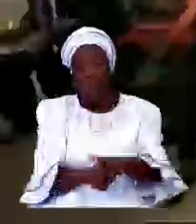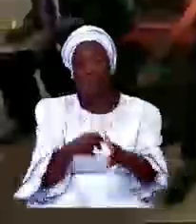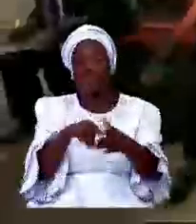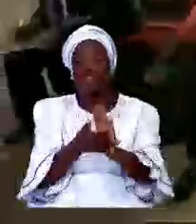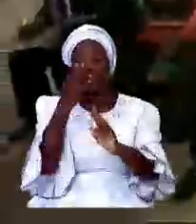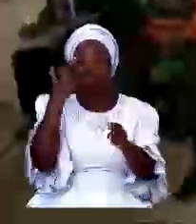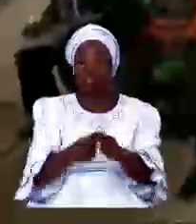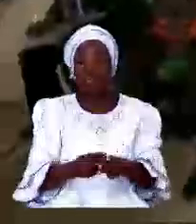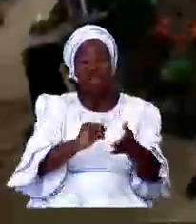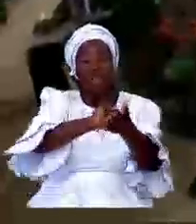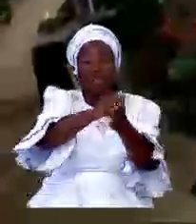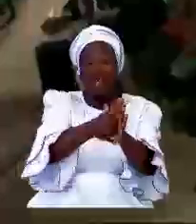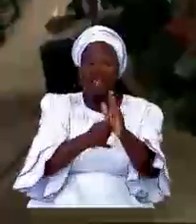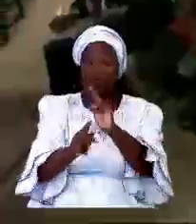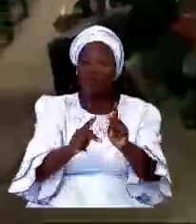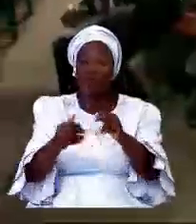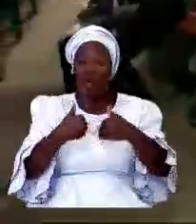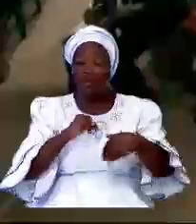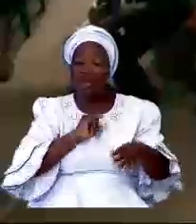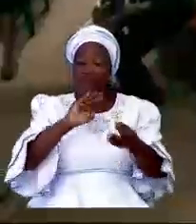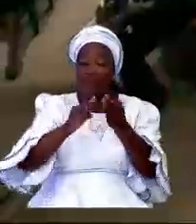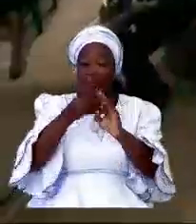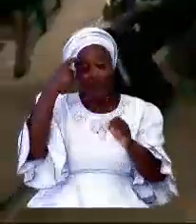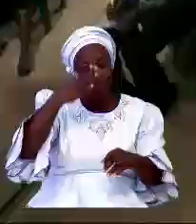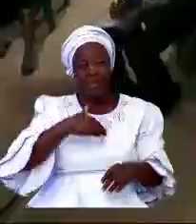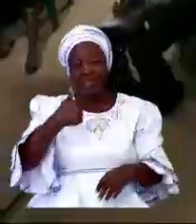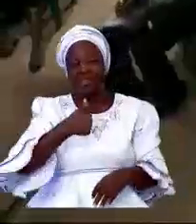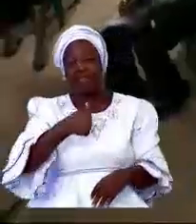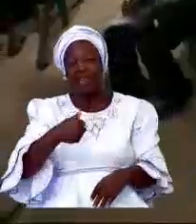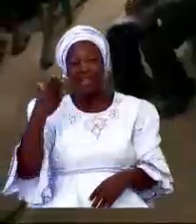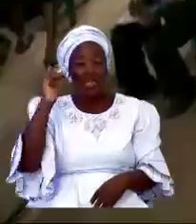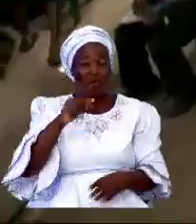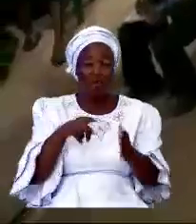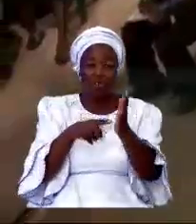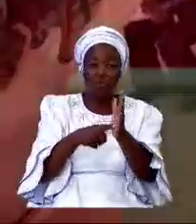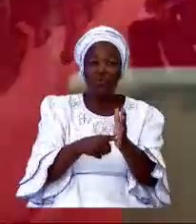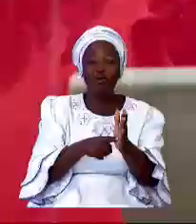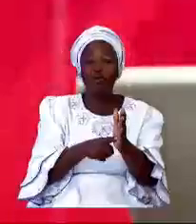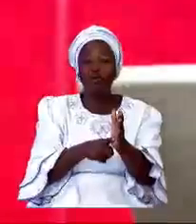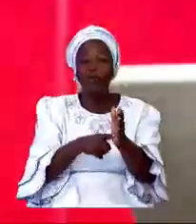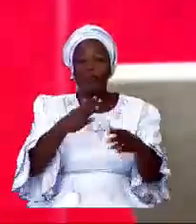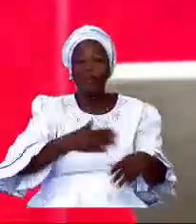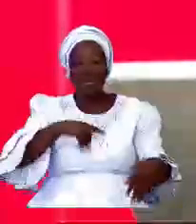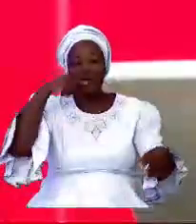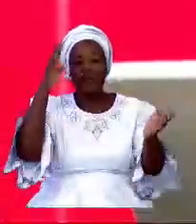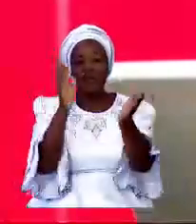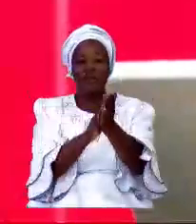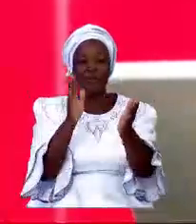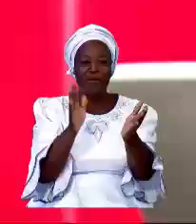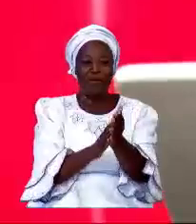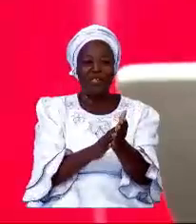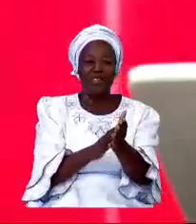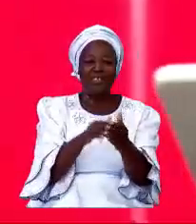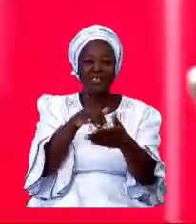failure. You are not for oppressors. These people have I formed for myself. They shall